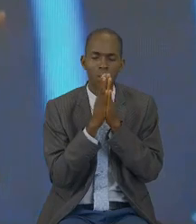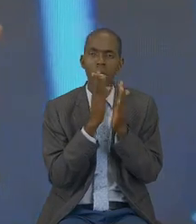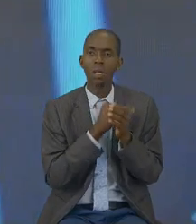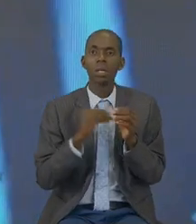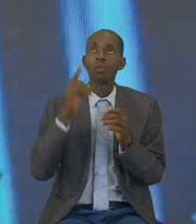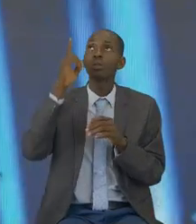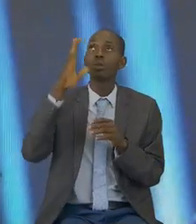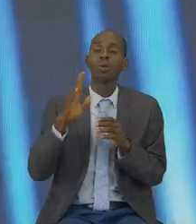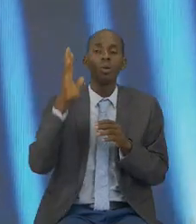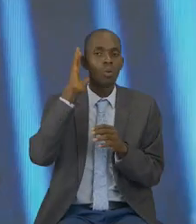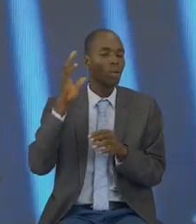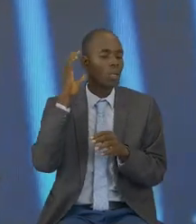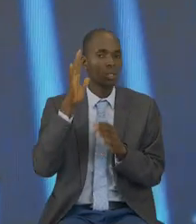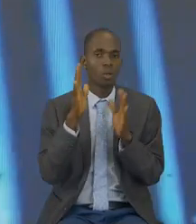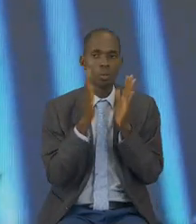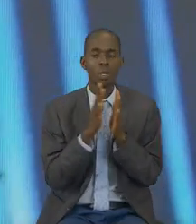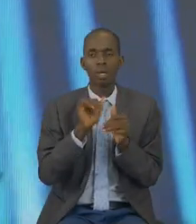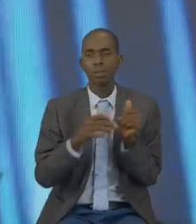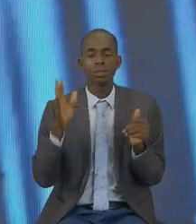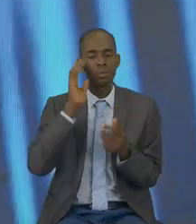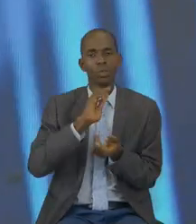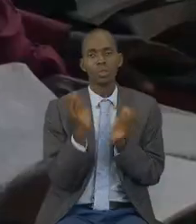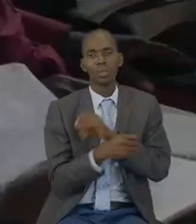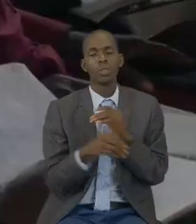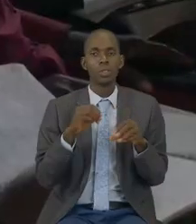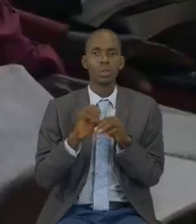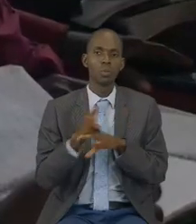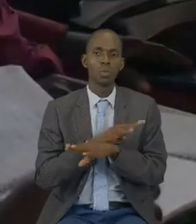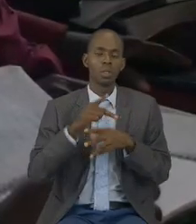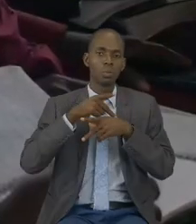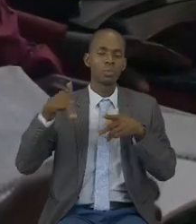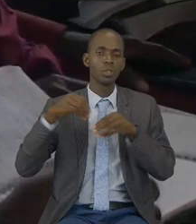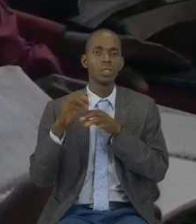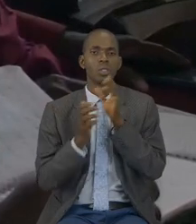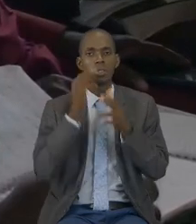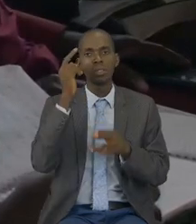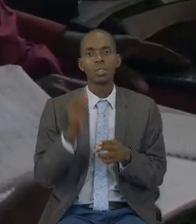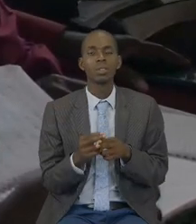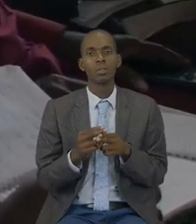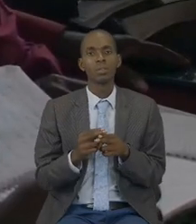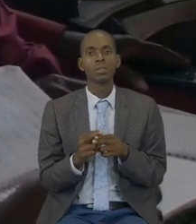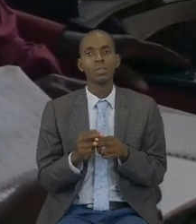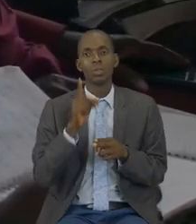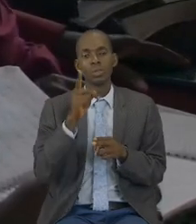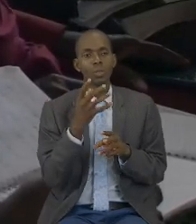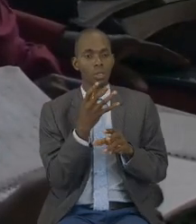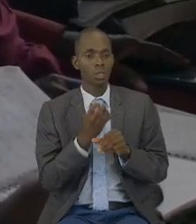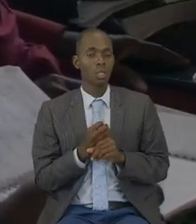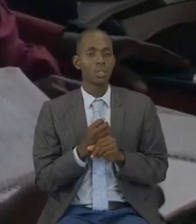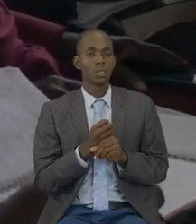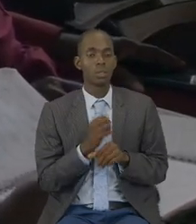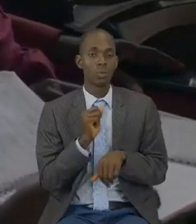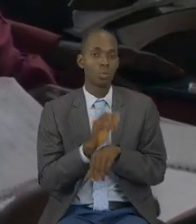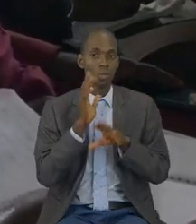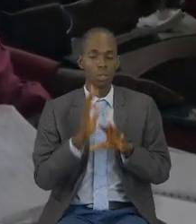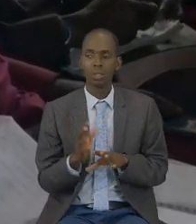business, in your profession, in Jesus' name. Amen. You employ people. You employ